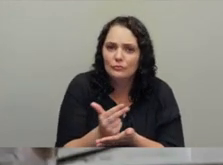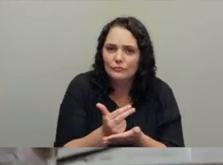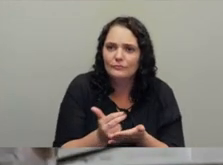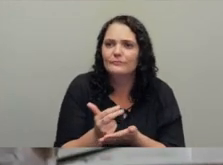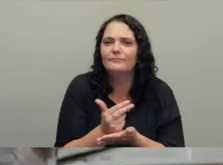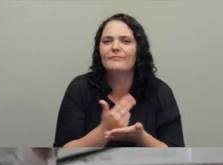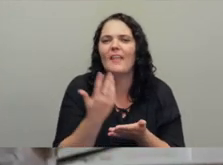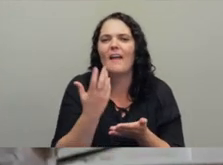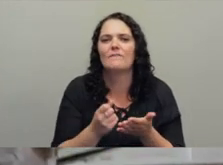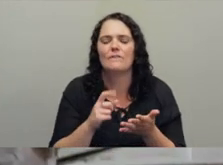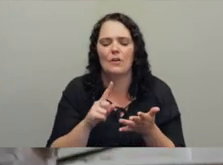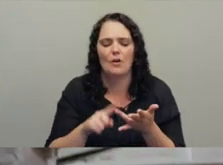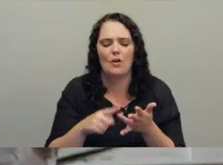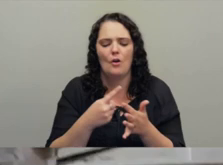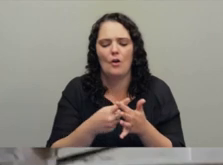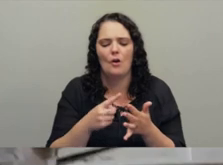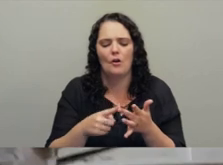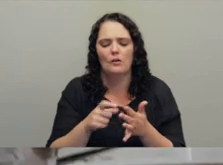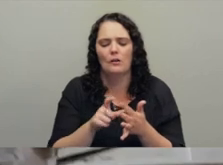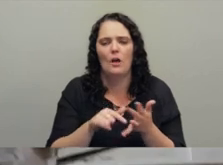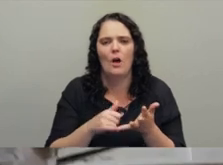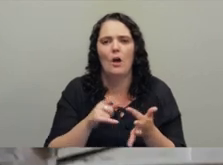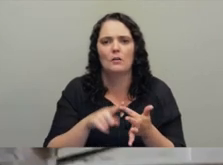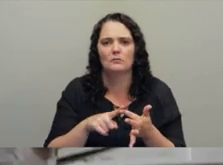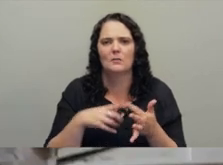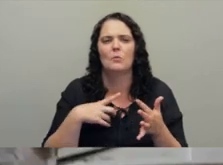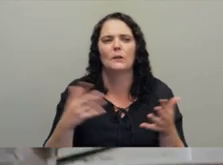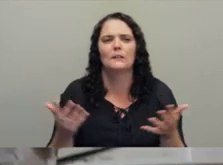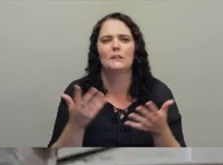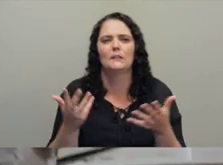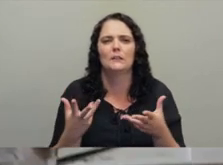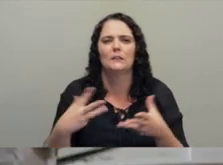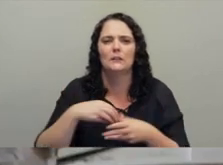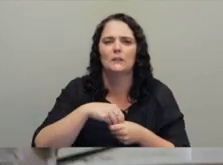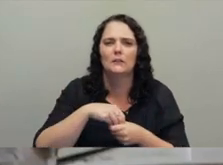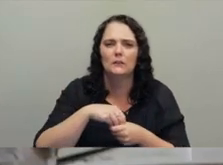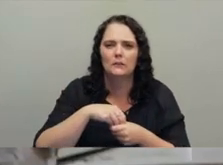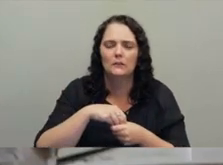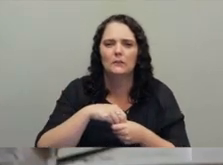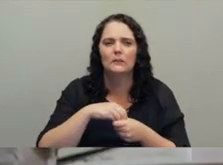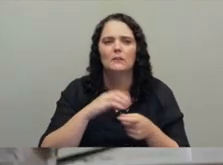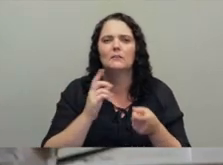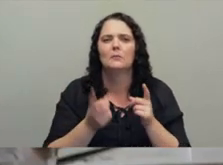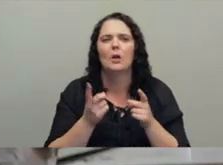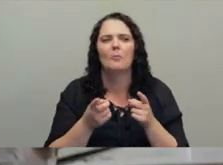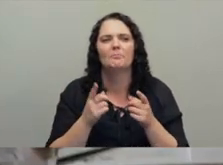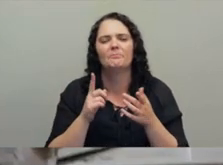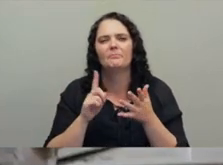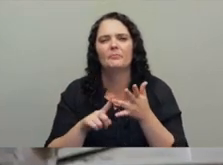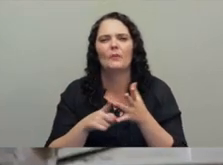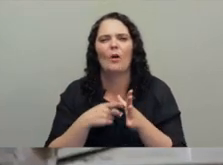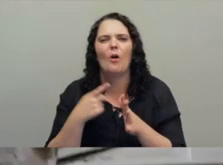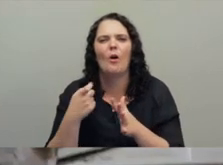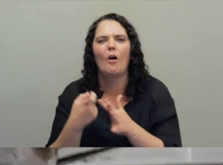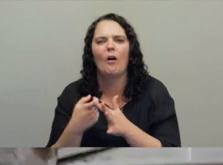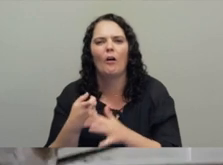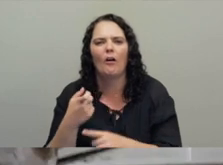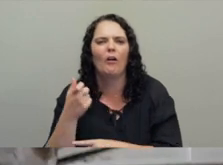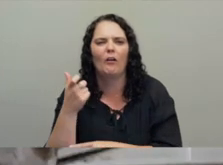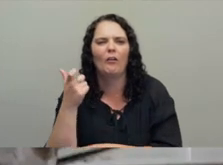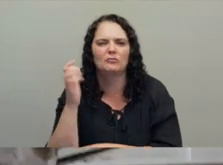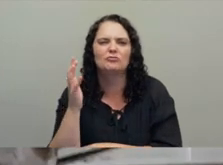inks like tea or iron galls. Those are growths on, galls are growths on trees, usually oak trees, oak galls. And